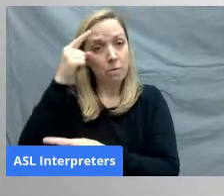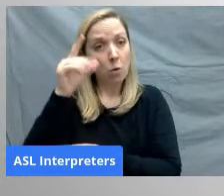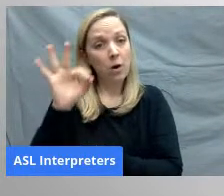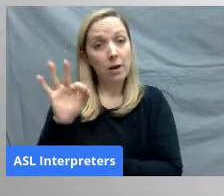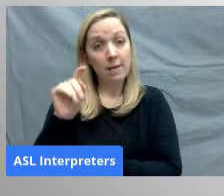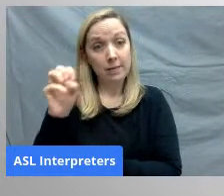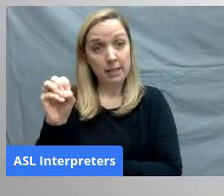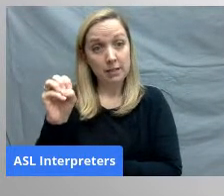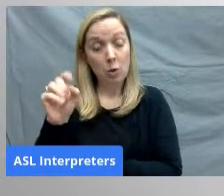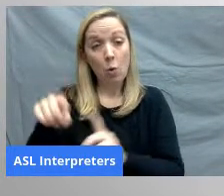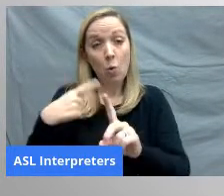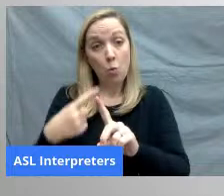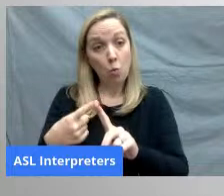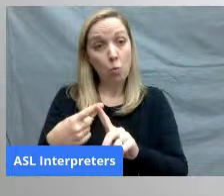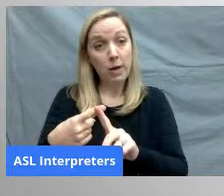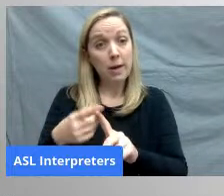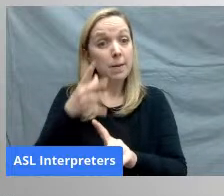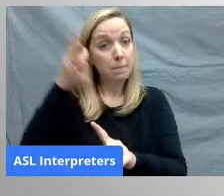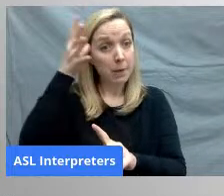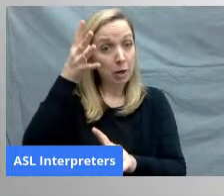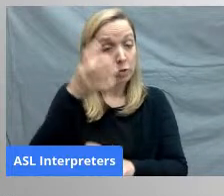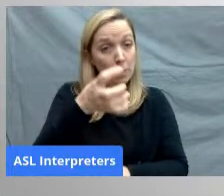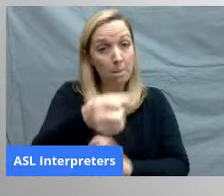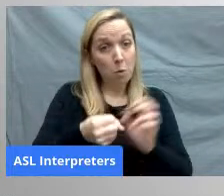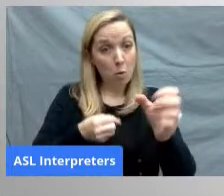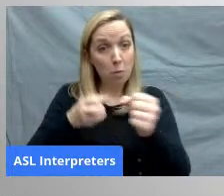their students out of school,